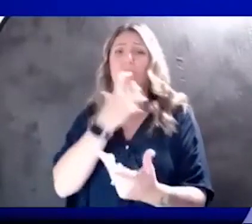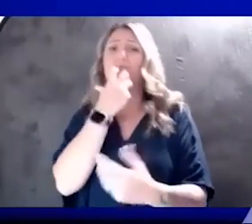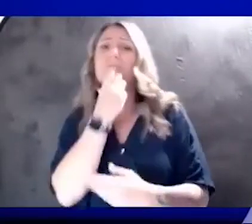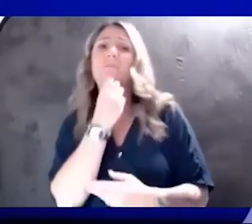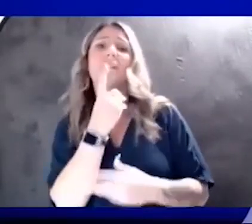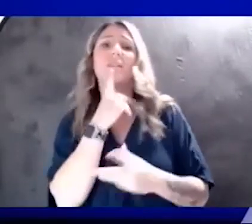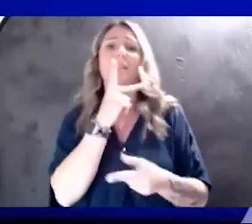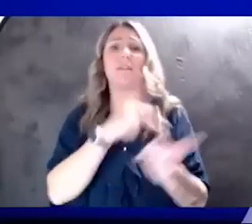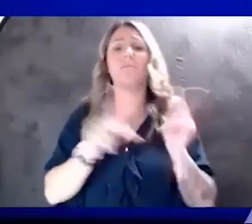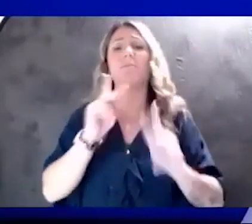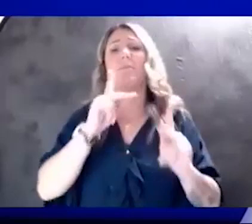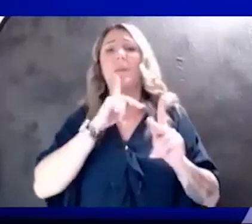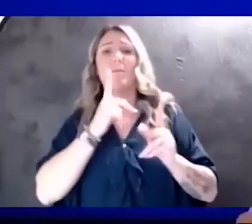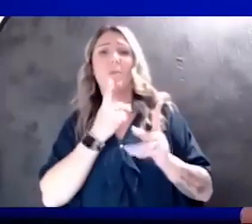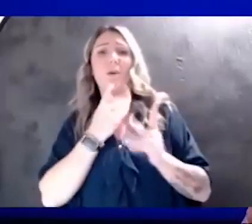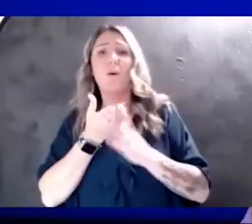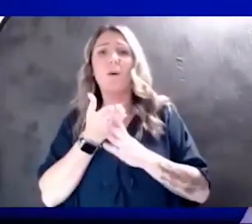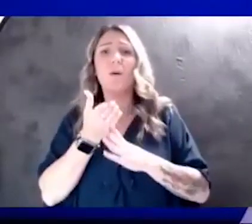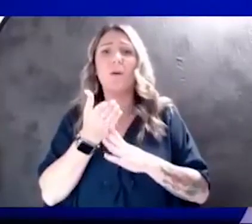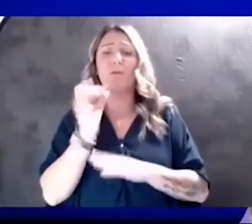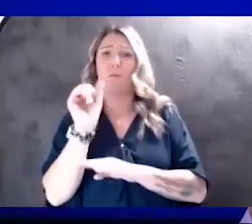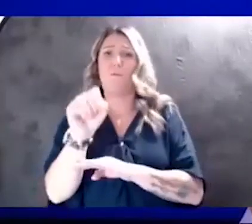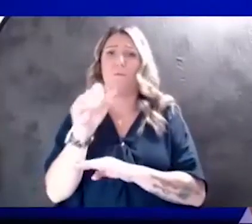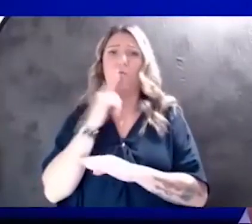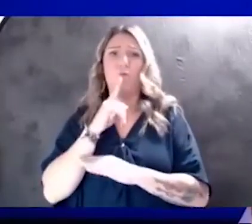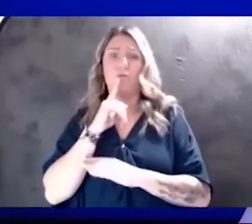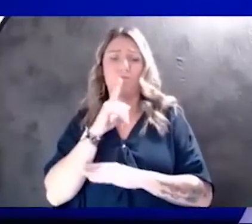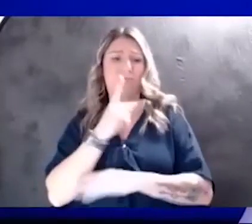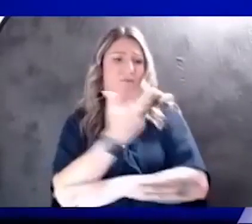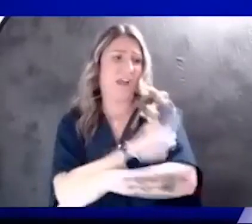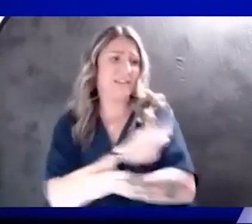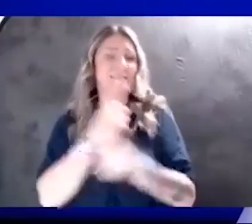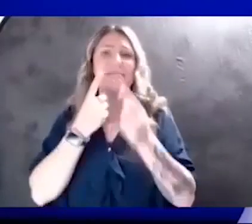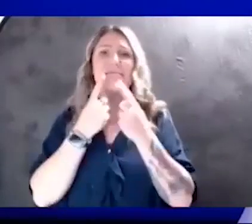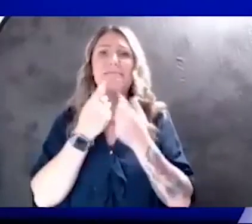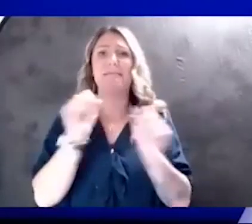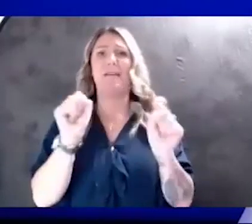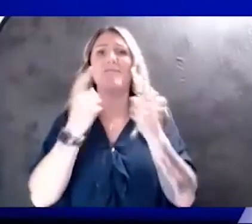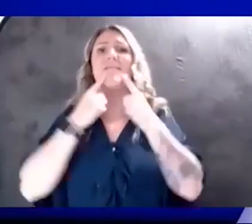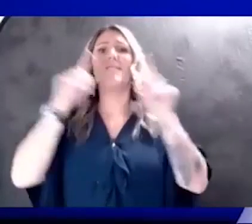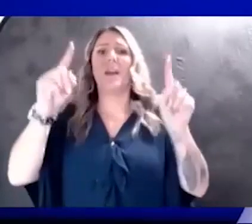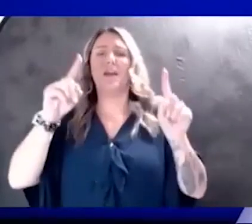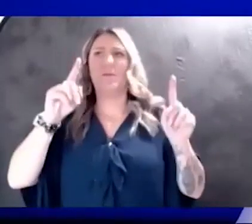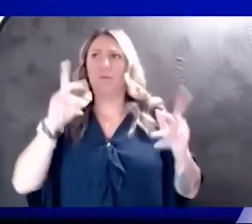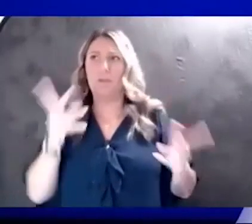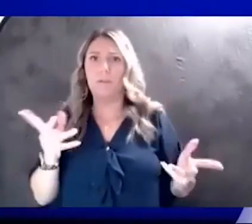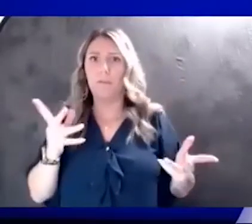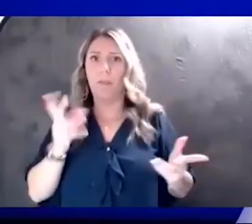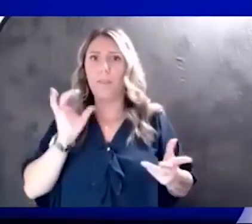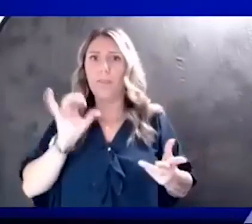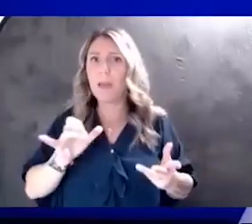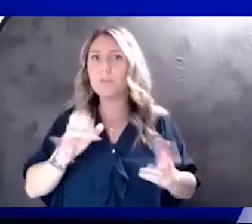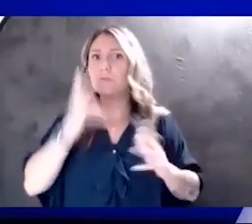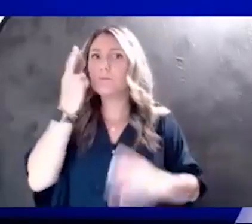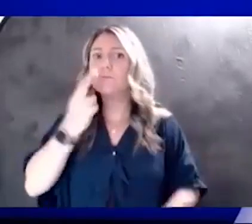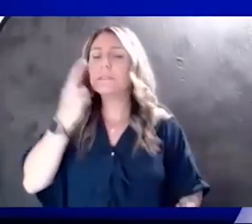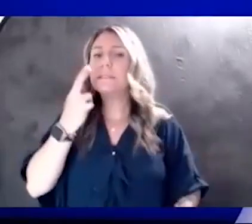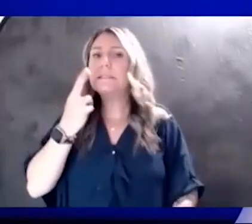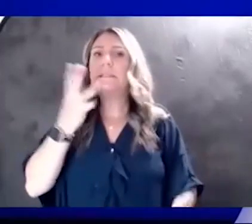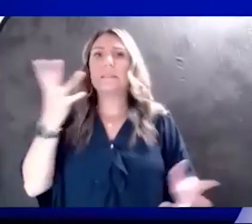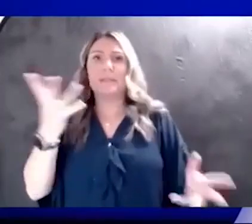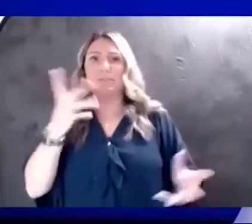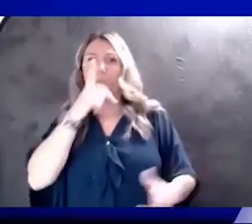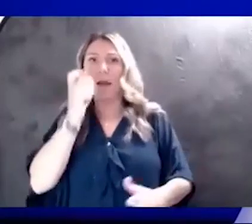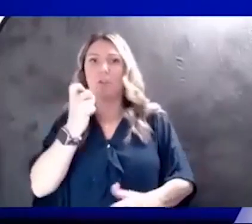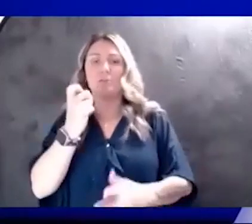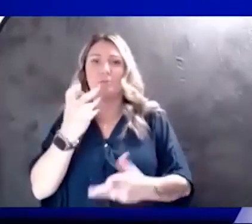about vaccinations being safe and effective, it's not because I have some ulterior motive. It's because I want to keep people safe. That's it. And